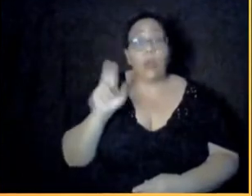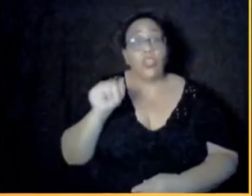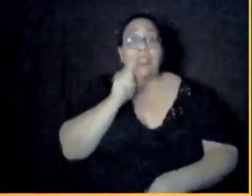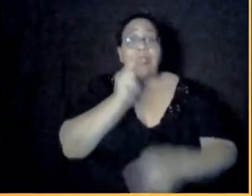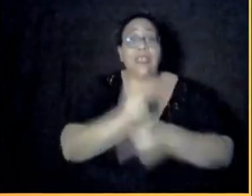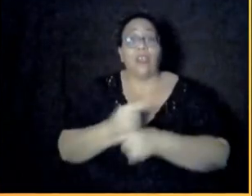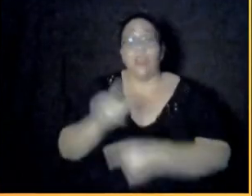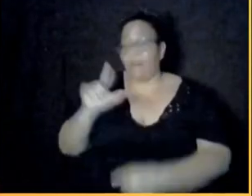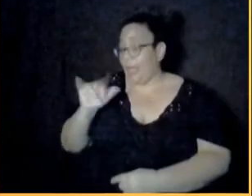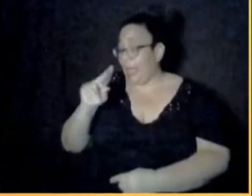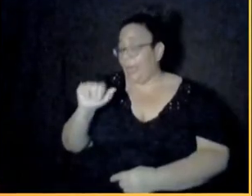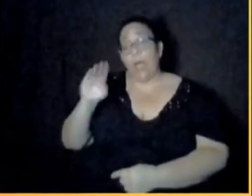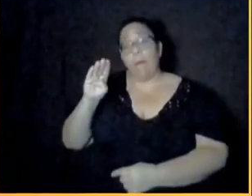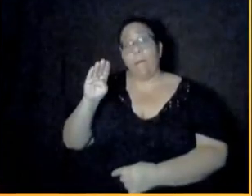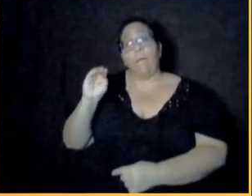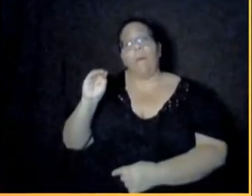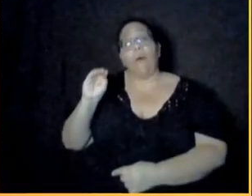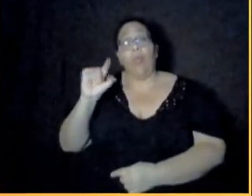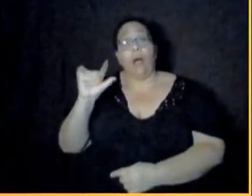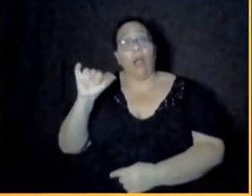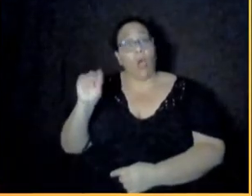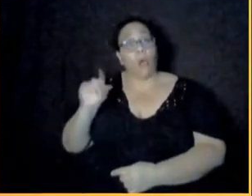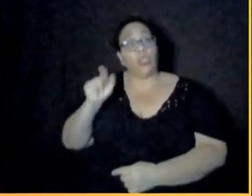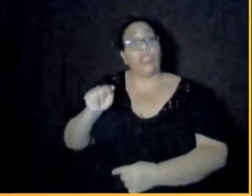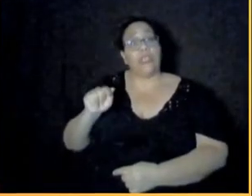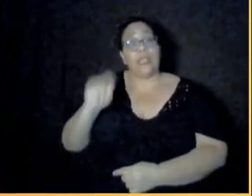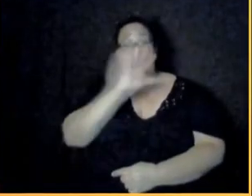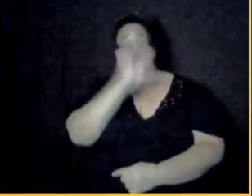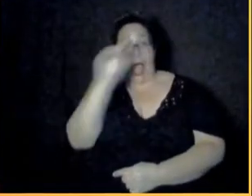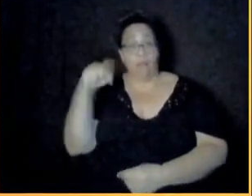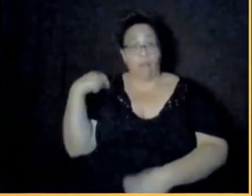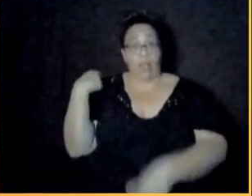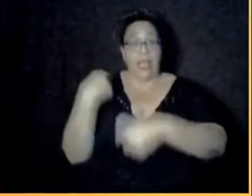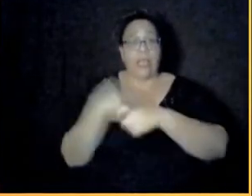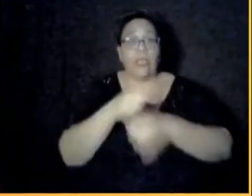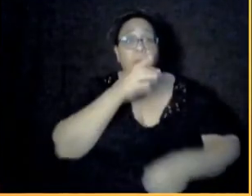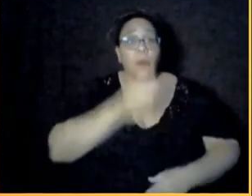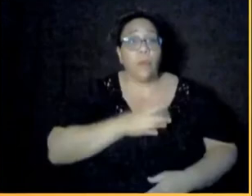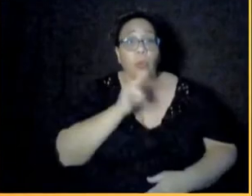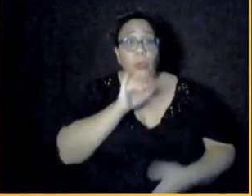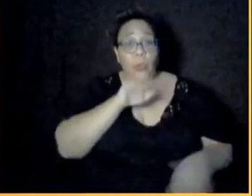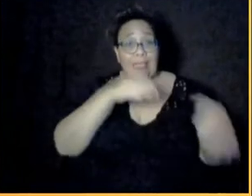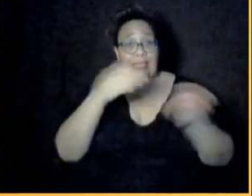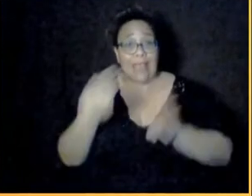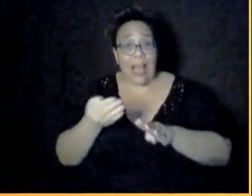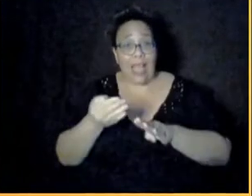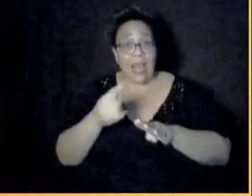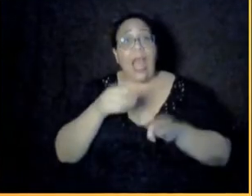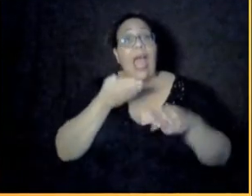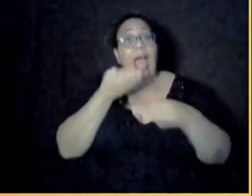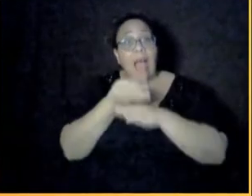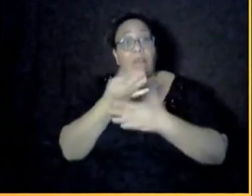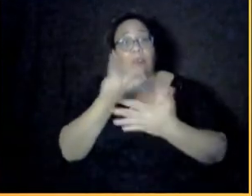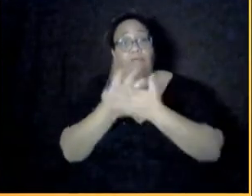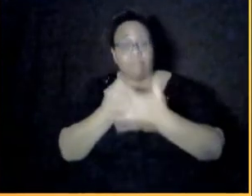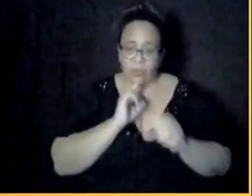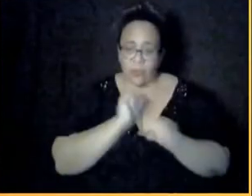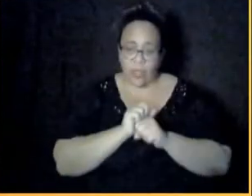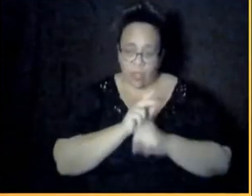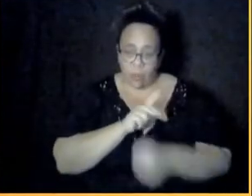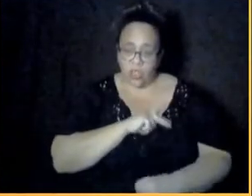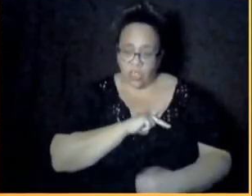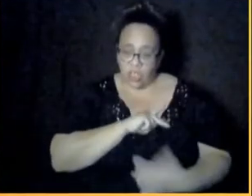Layleen Polanco, an Afro-Latinx woman who died in custody at Rikers Island, the nation's largest jail, last year.